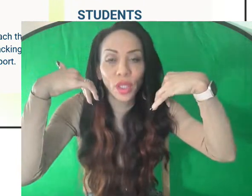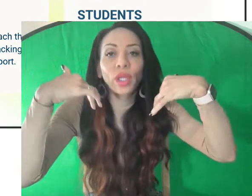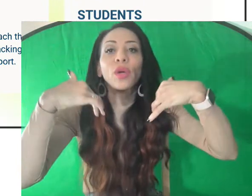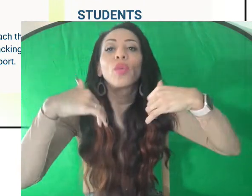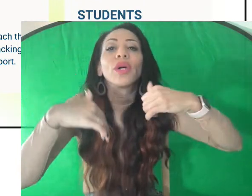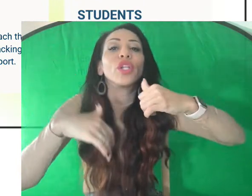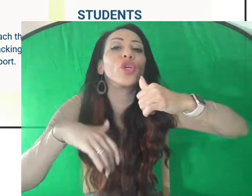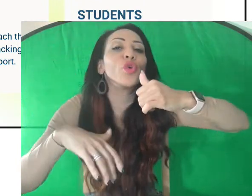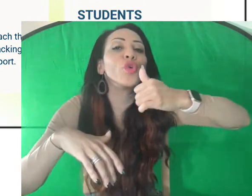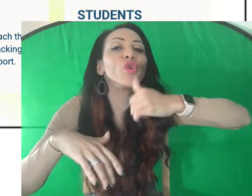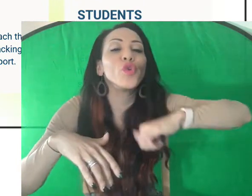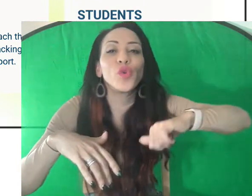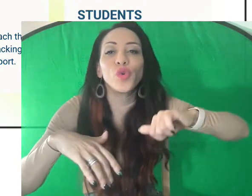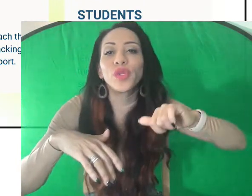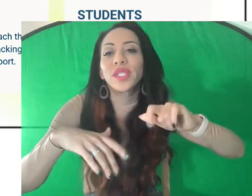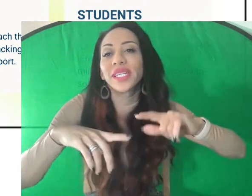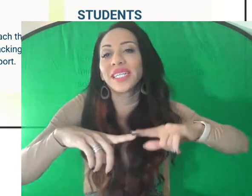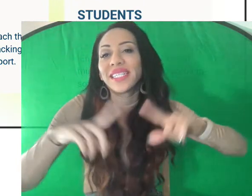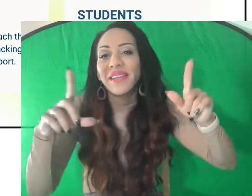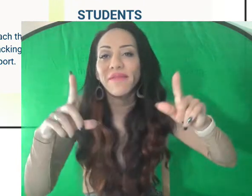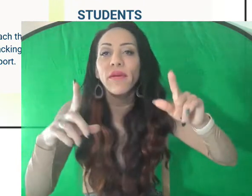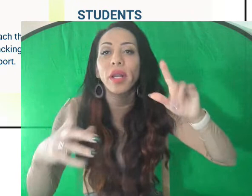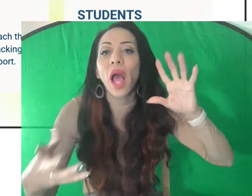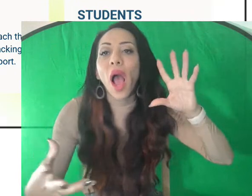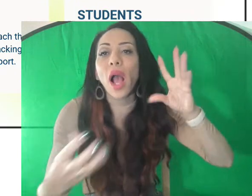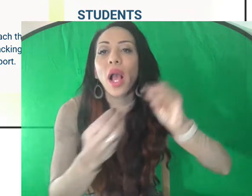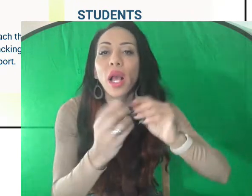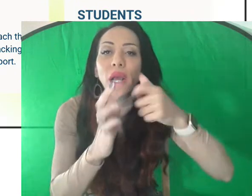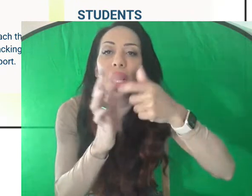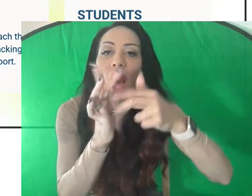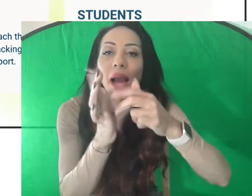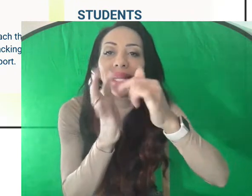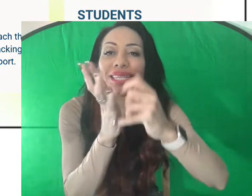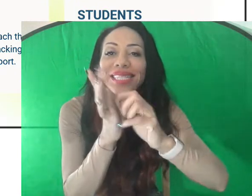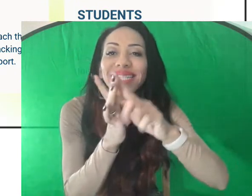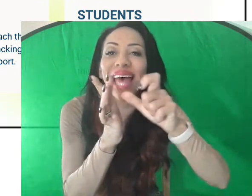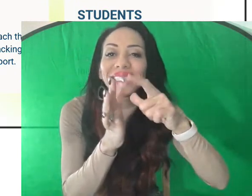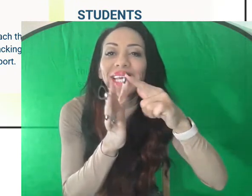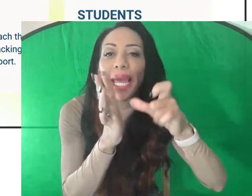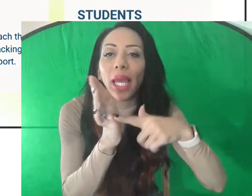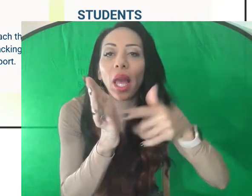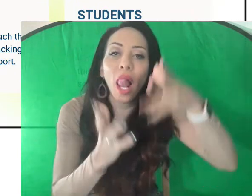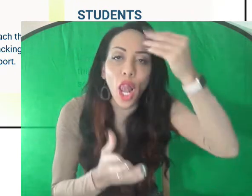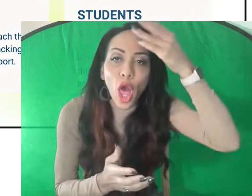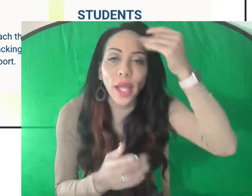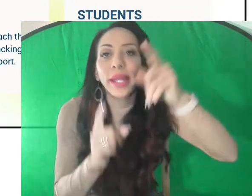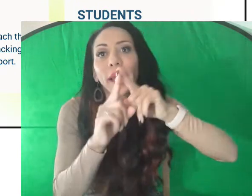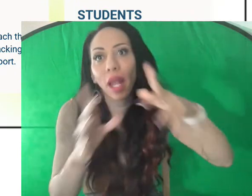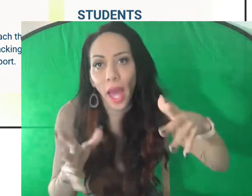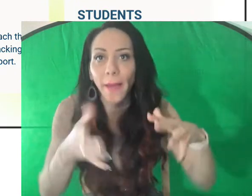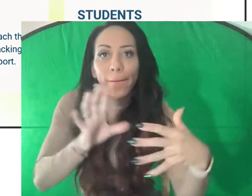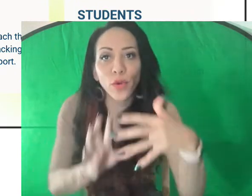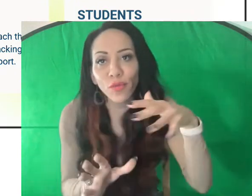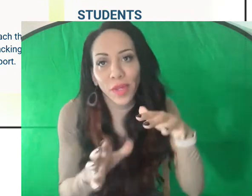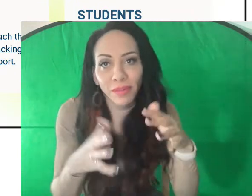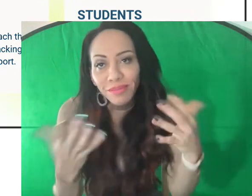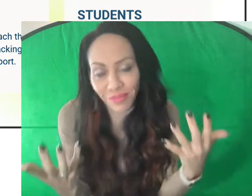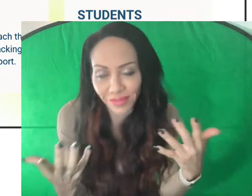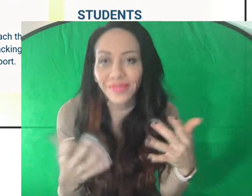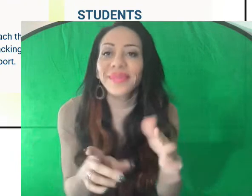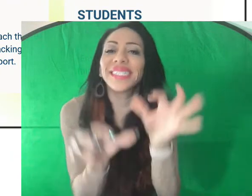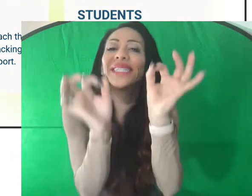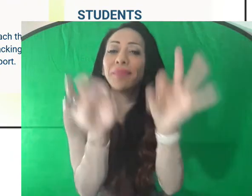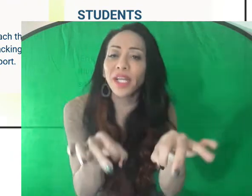can understand in different ways, and as well as different learning styles with movement as well. Yeah, and especially with like computing and programming, which